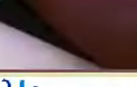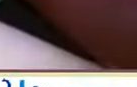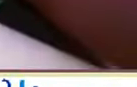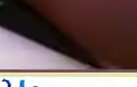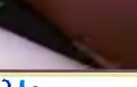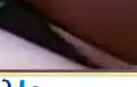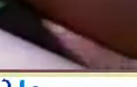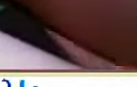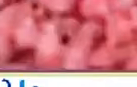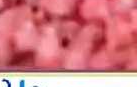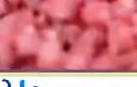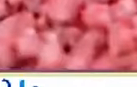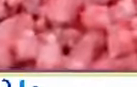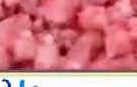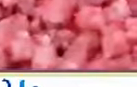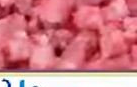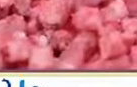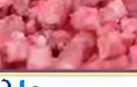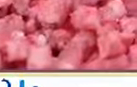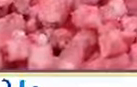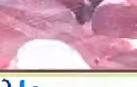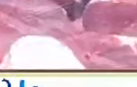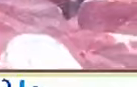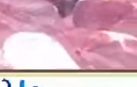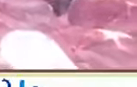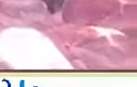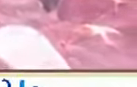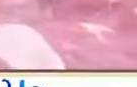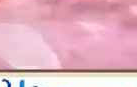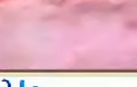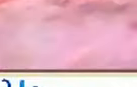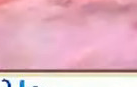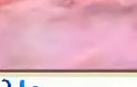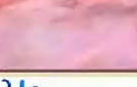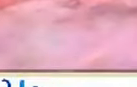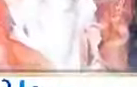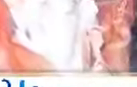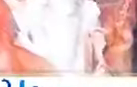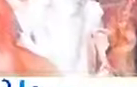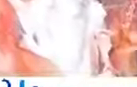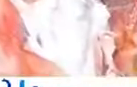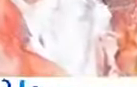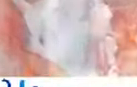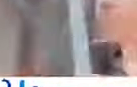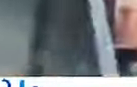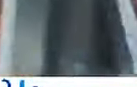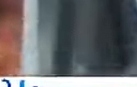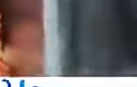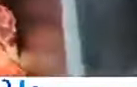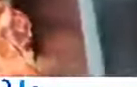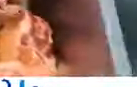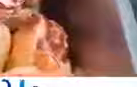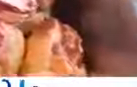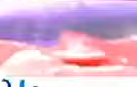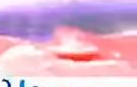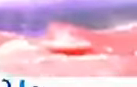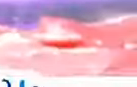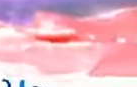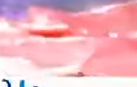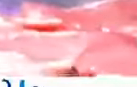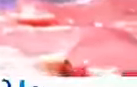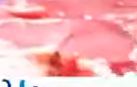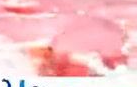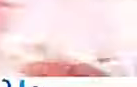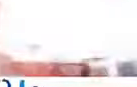Toronto len fa, amal lañ len. Mill Smith, brisket, Osobuco Obama, T-bone steak, beef steak, brown steak,